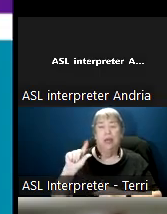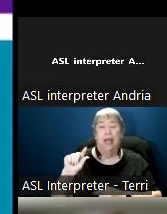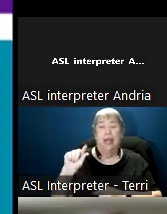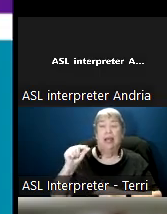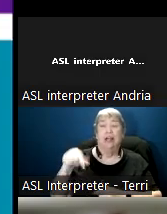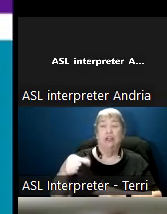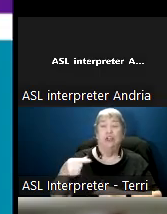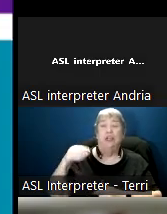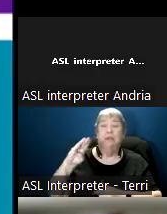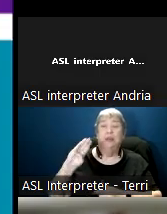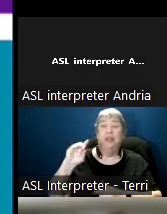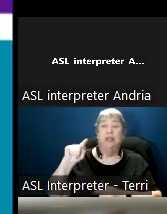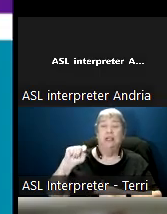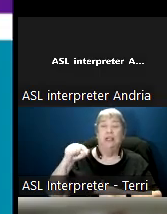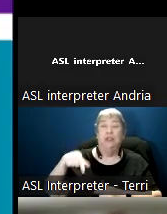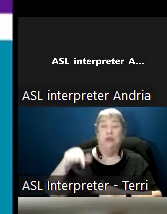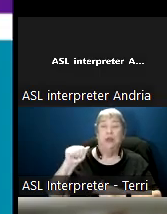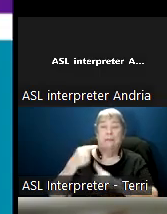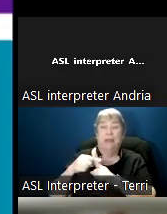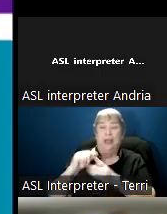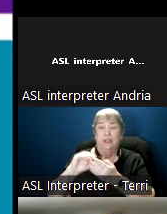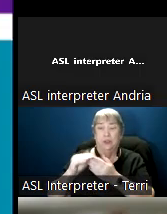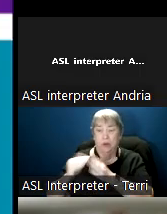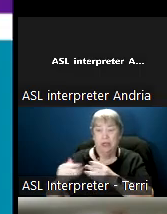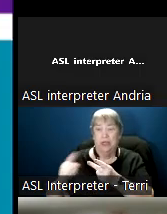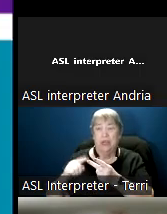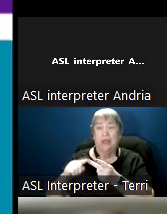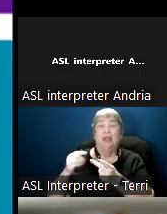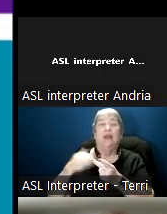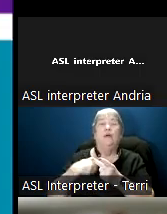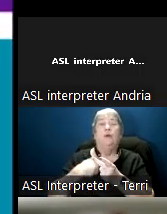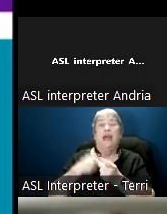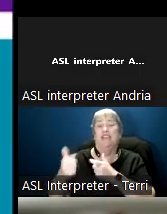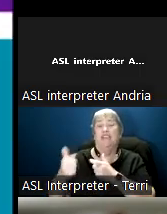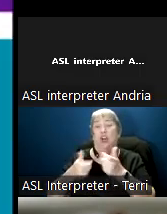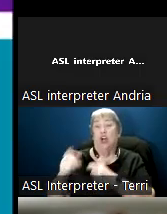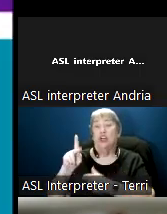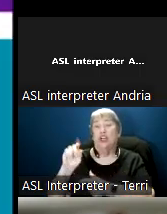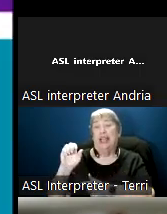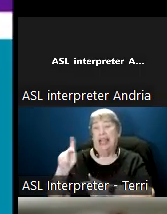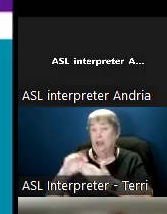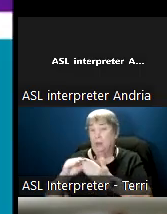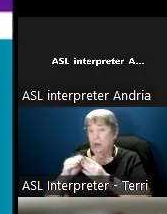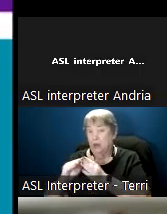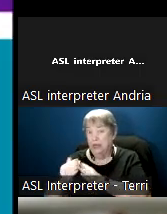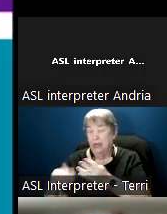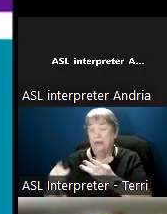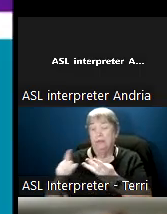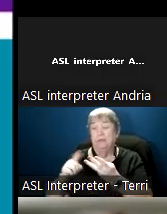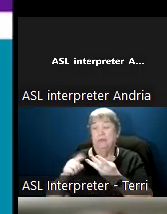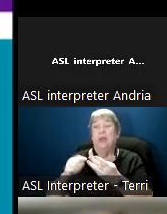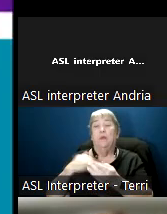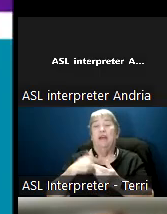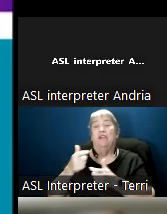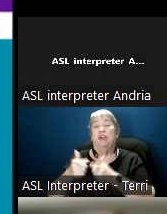kink community in Maryland. We have a very large leather community in Maryland. And they intersect in some places and